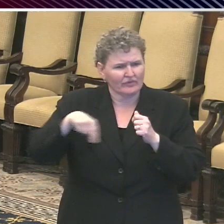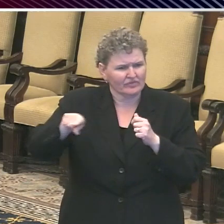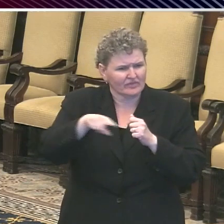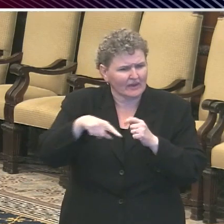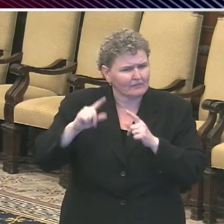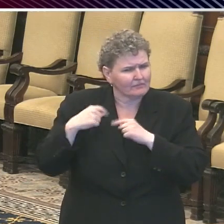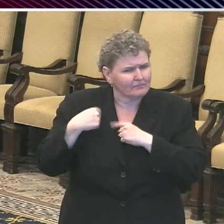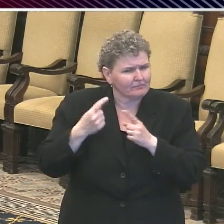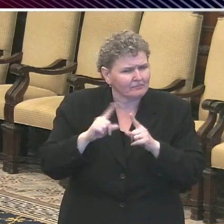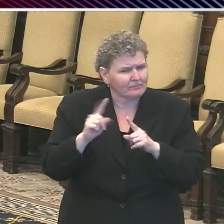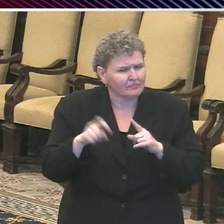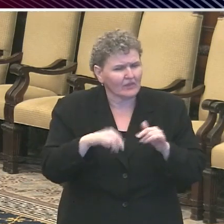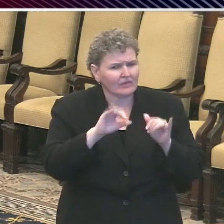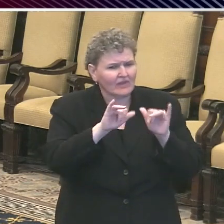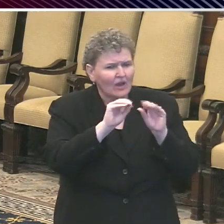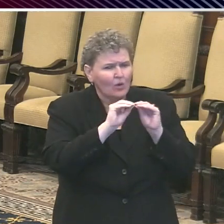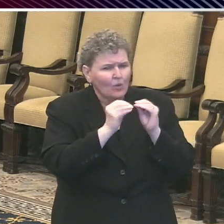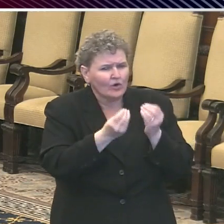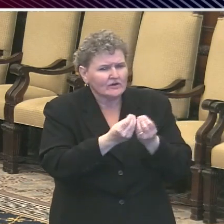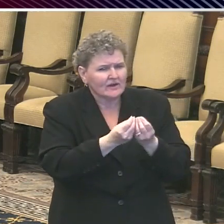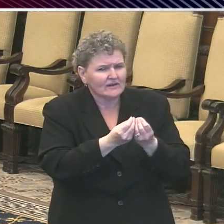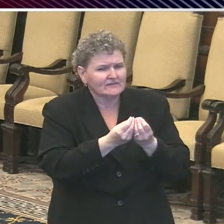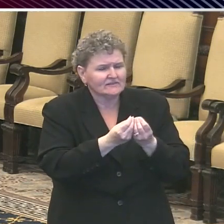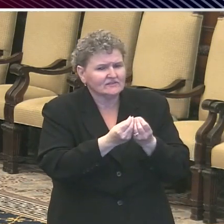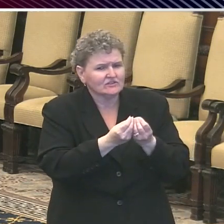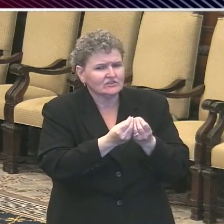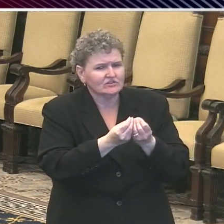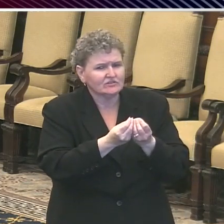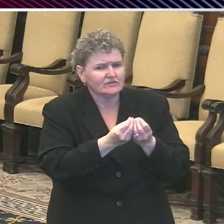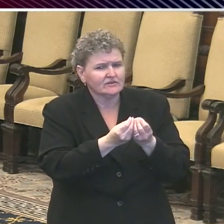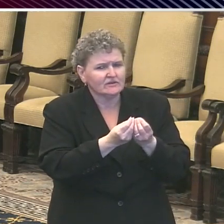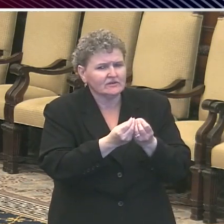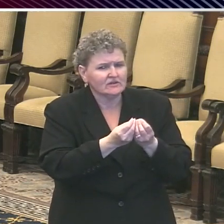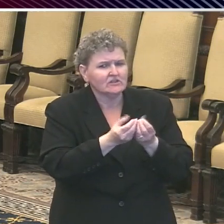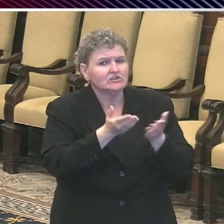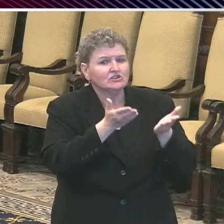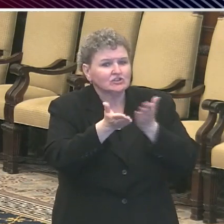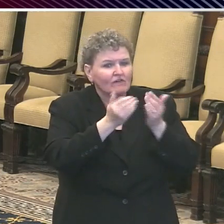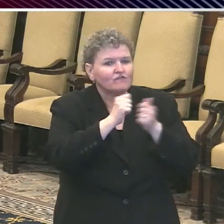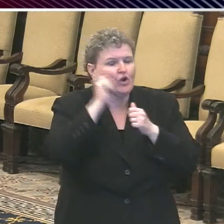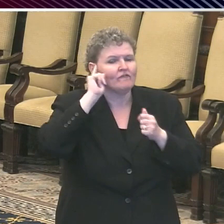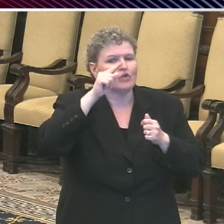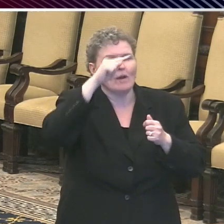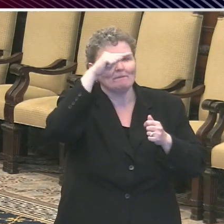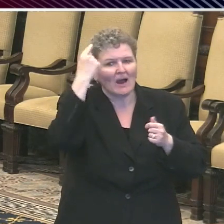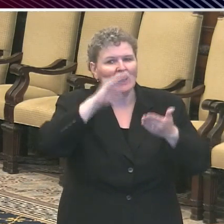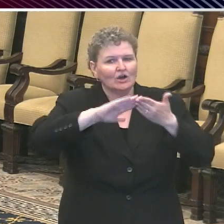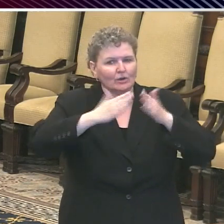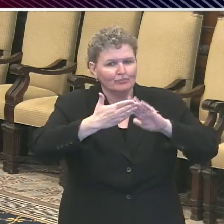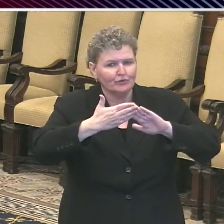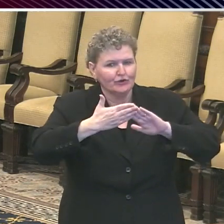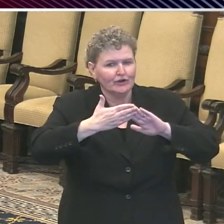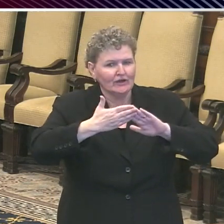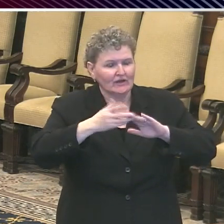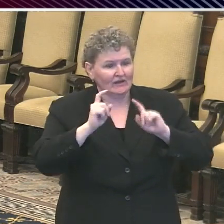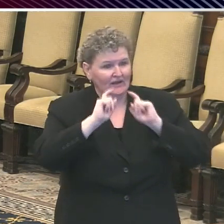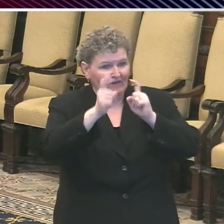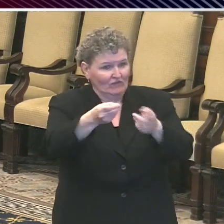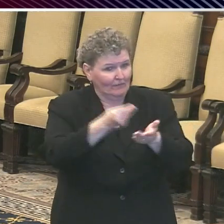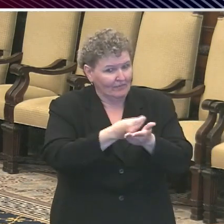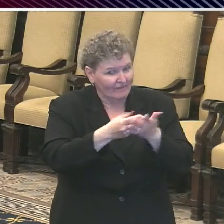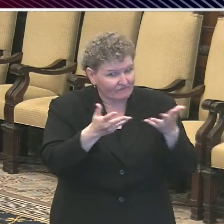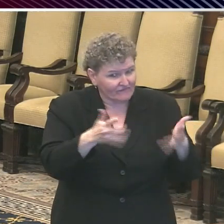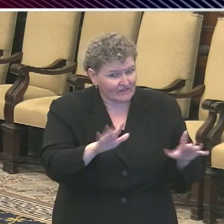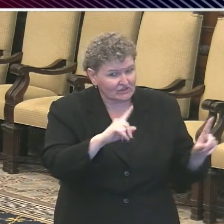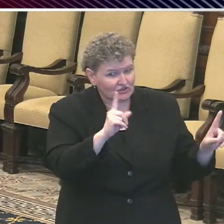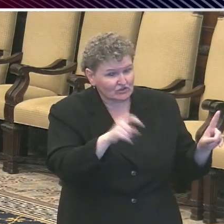pretty much generated its own work in serving the Black community, do you just they're running low on